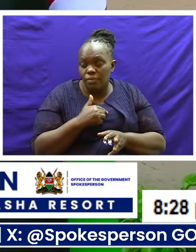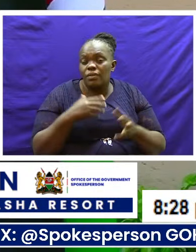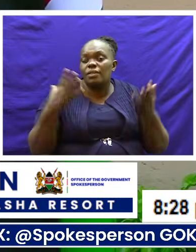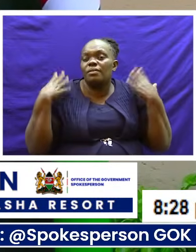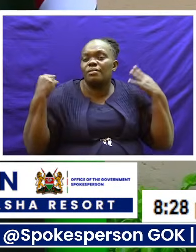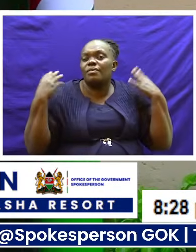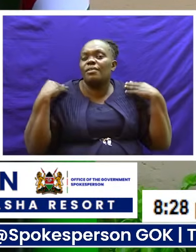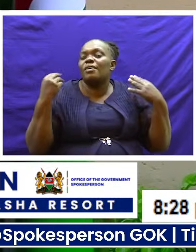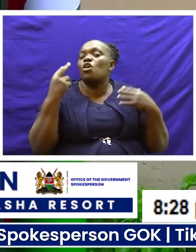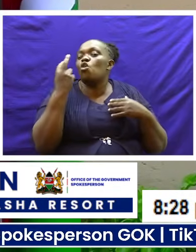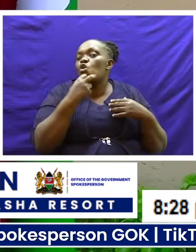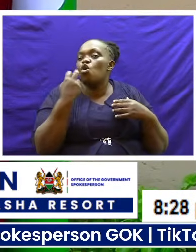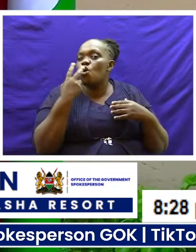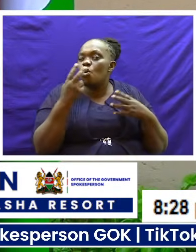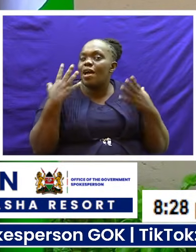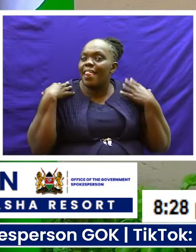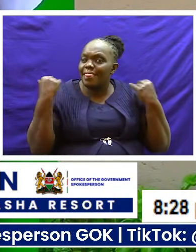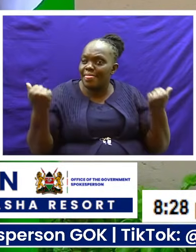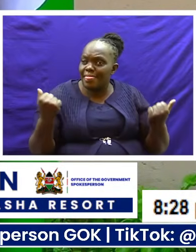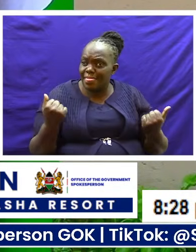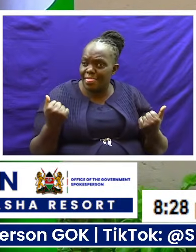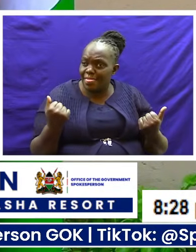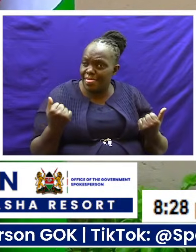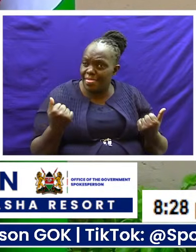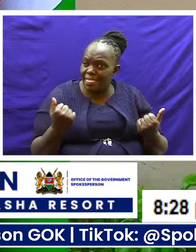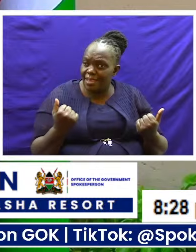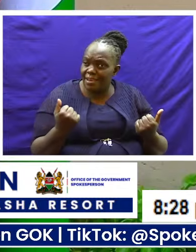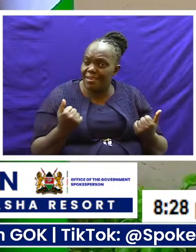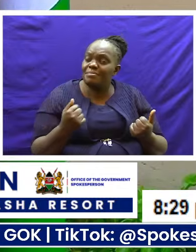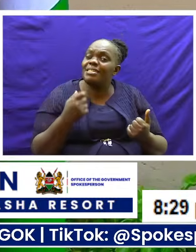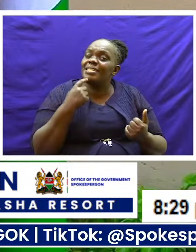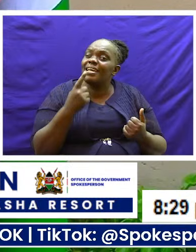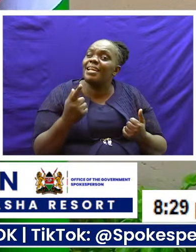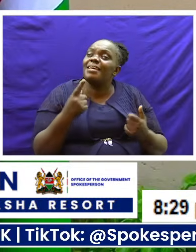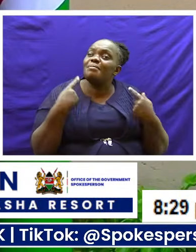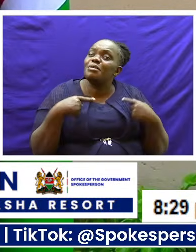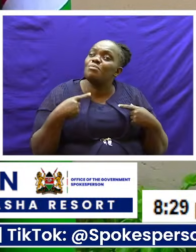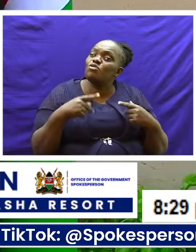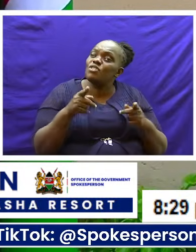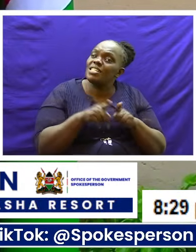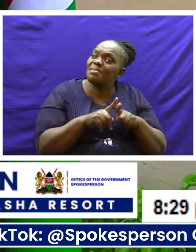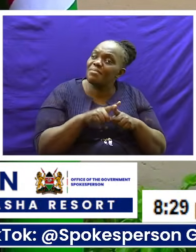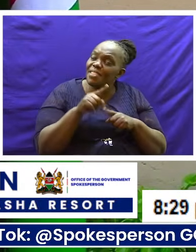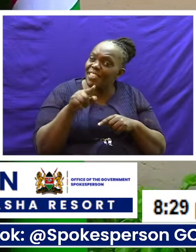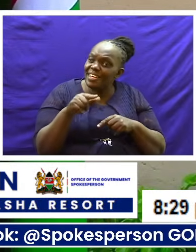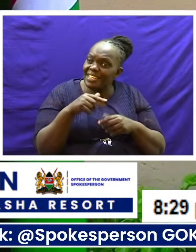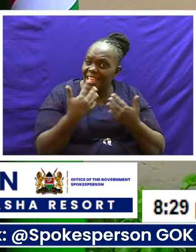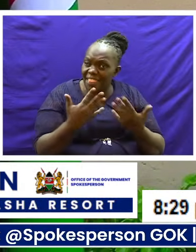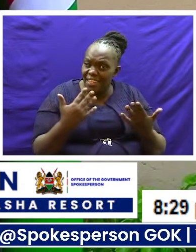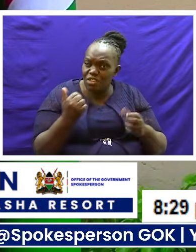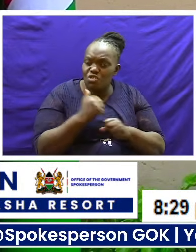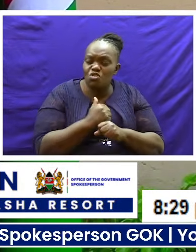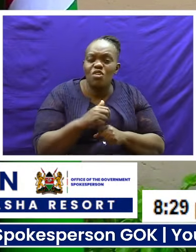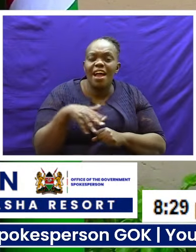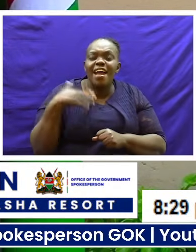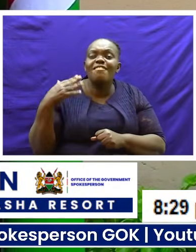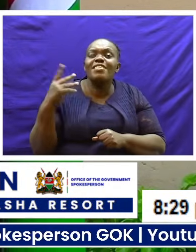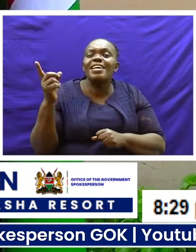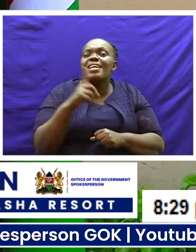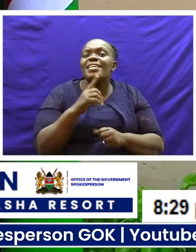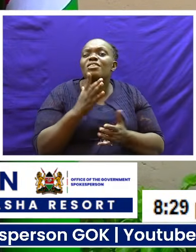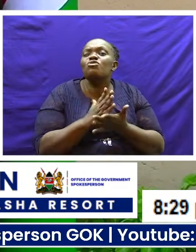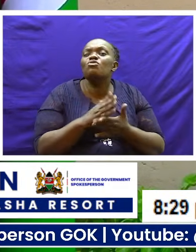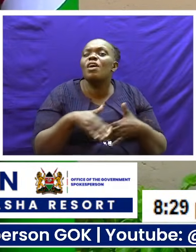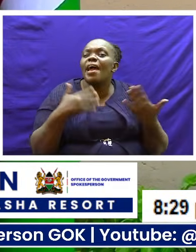practicing my oral health. And I keep telling people, there's that thing that you do every day. Are you getting